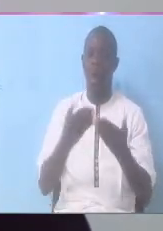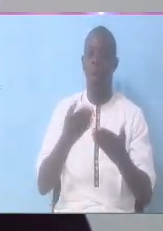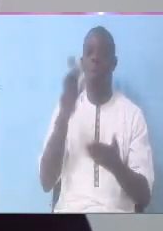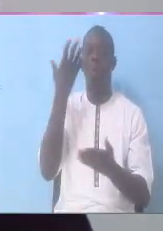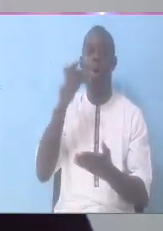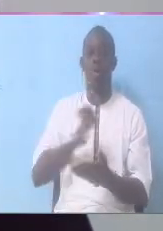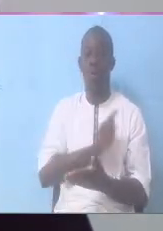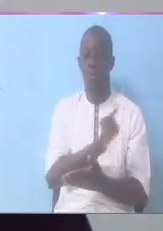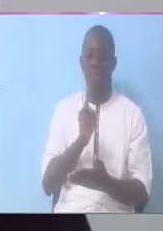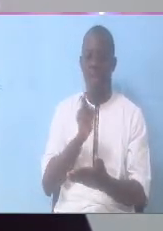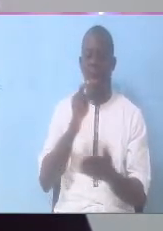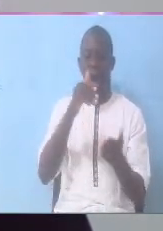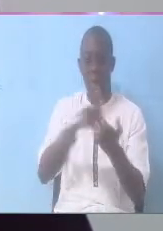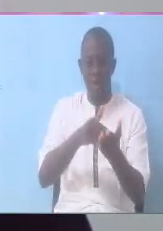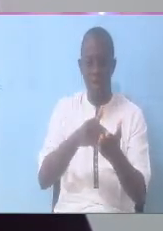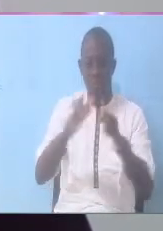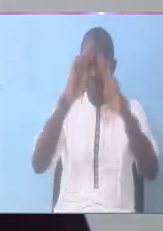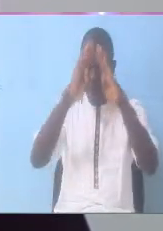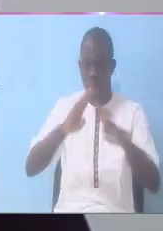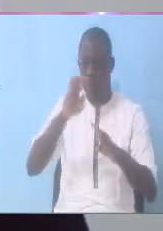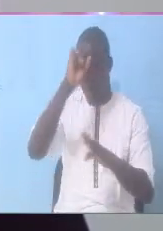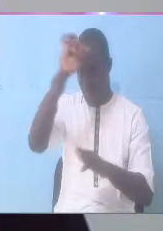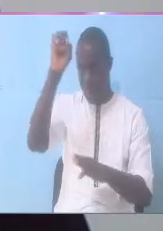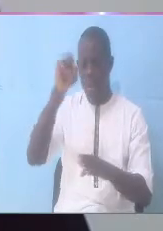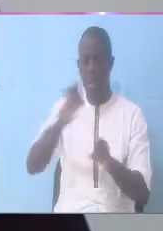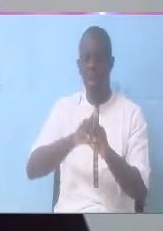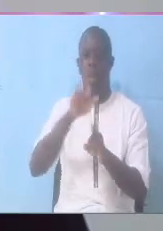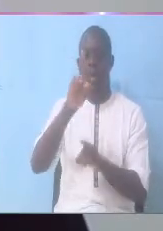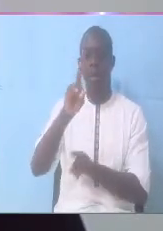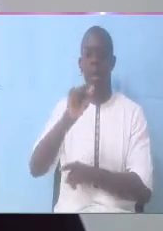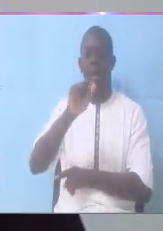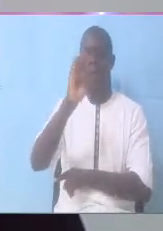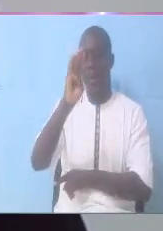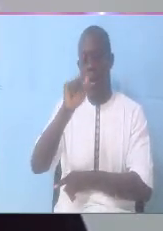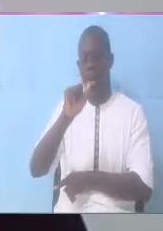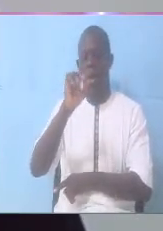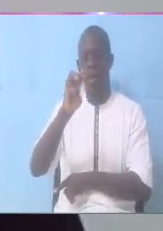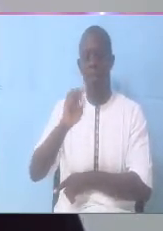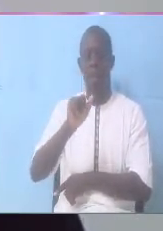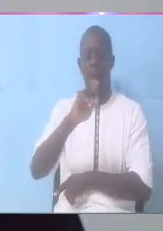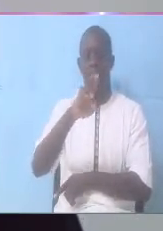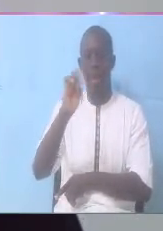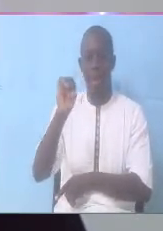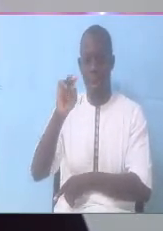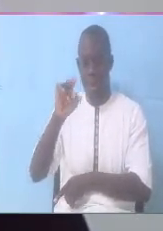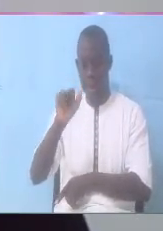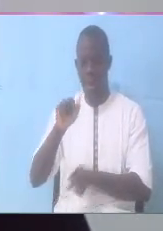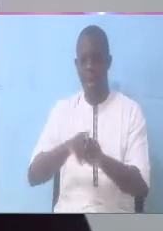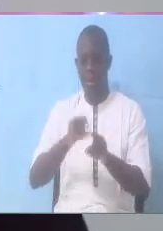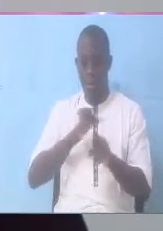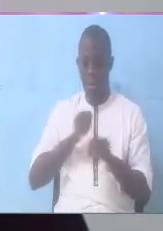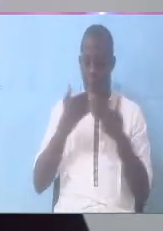Daba Marena came up, he told Jame, sir, don't worry, I'll get to the bottom of this. But from Tumbul's body language, it's like